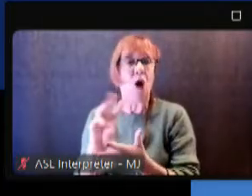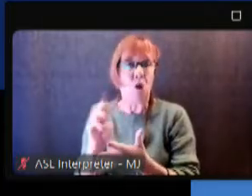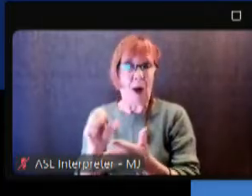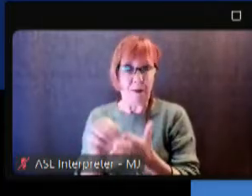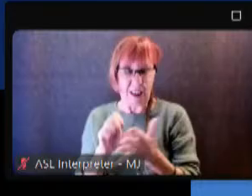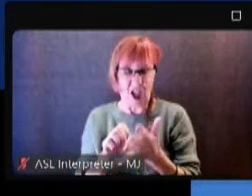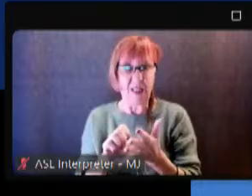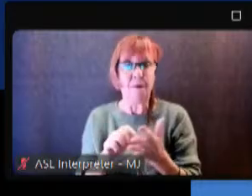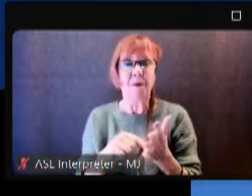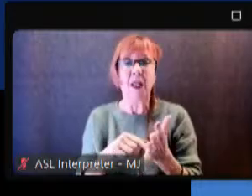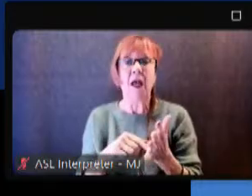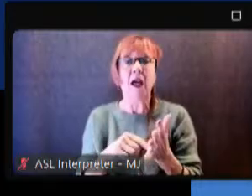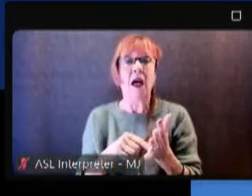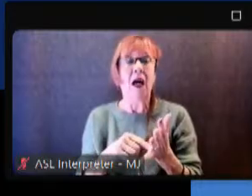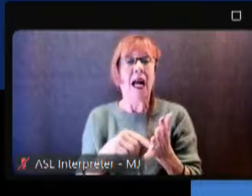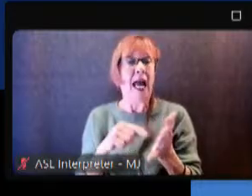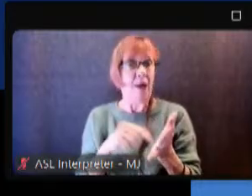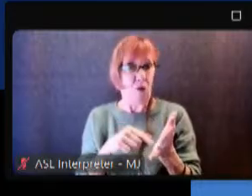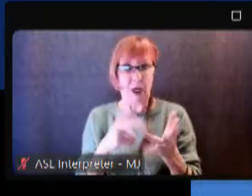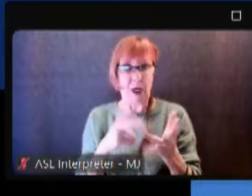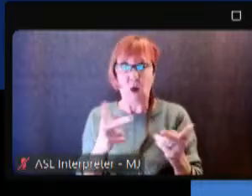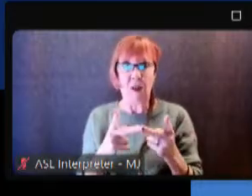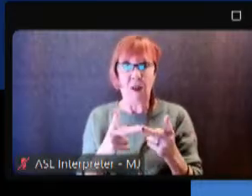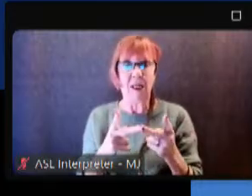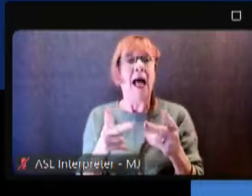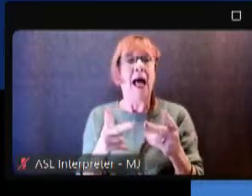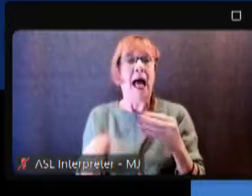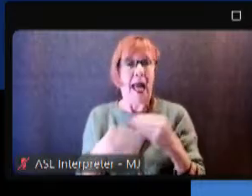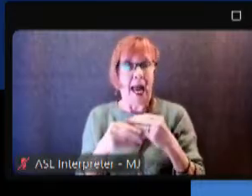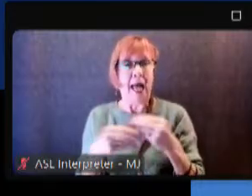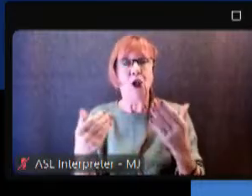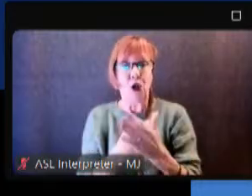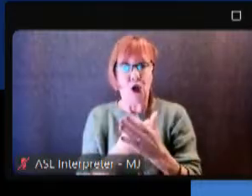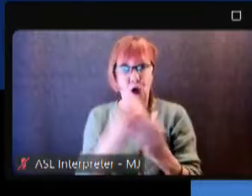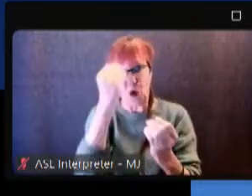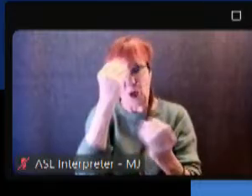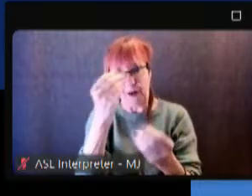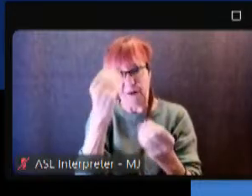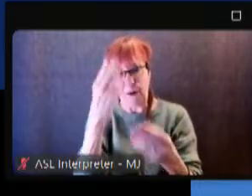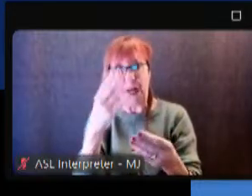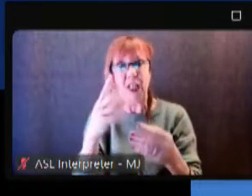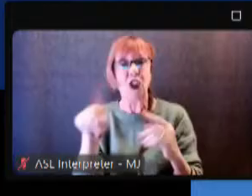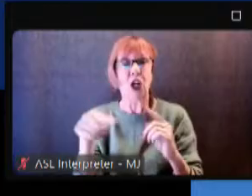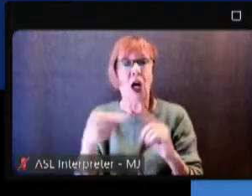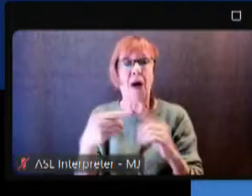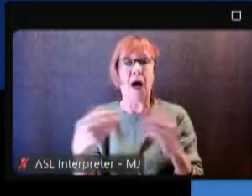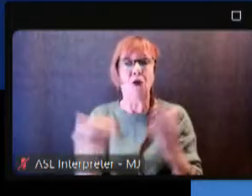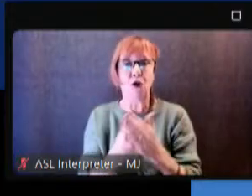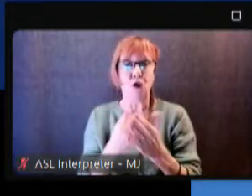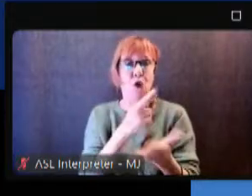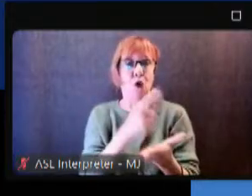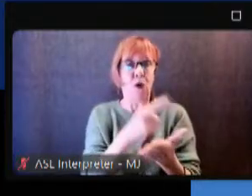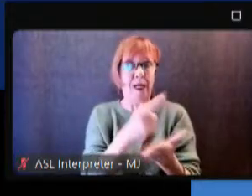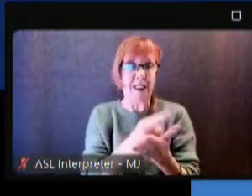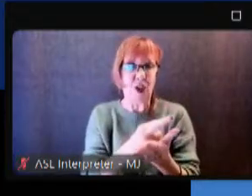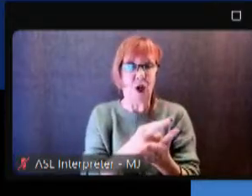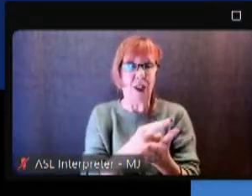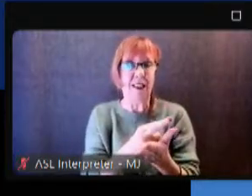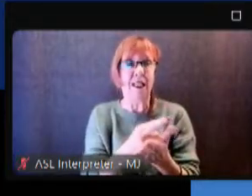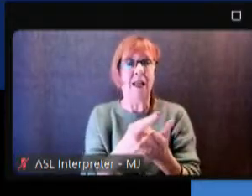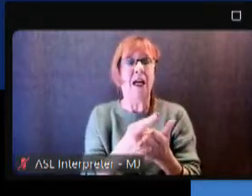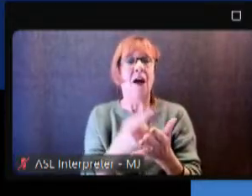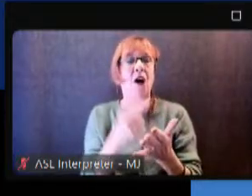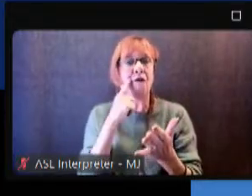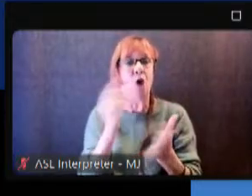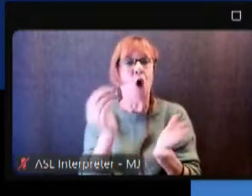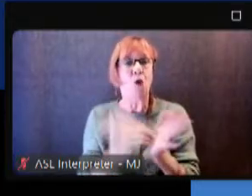recovery.lacounty.gov/rebuilding, and that site will continue to be updated with those resources to provide guidance on rebuilding. I'll now